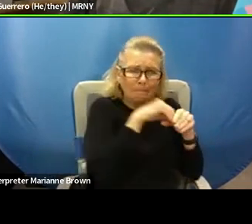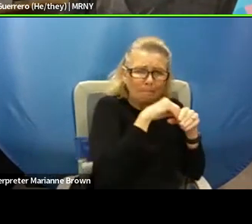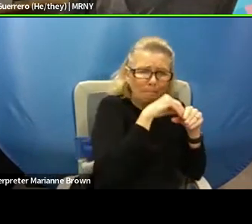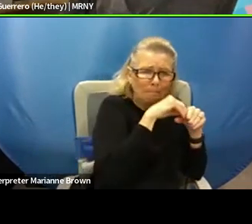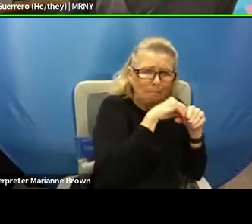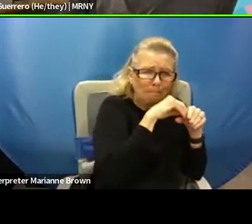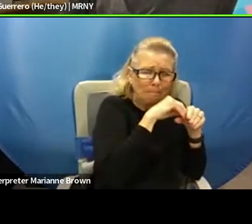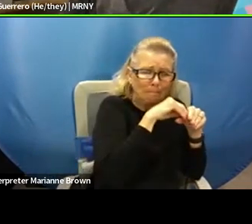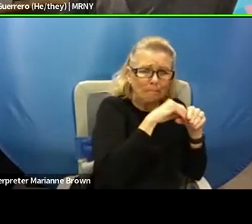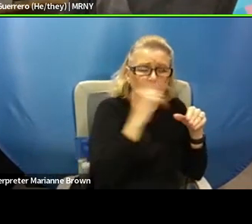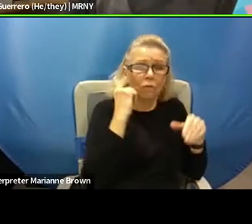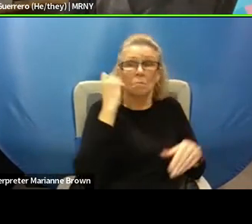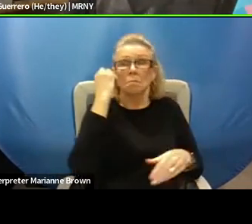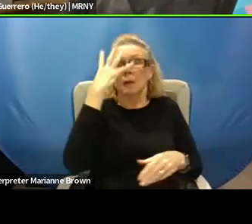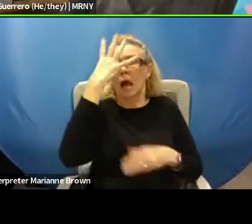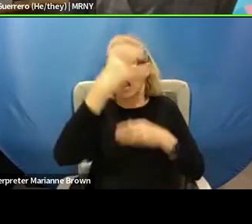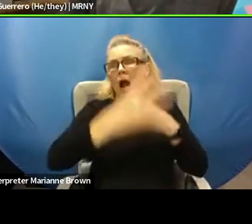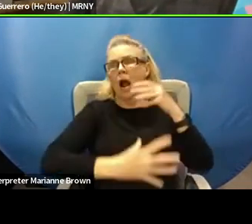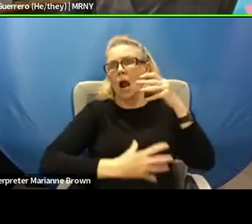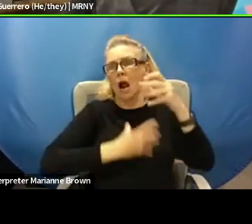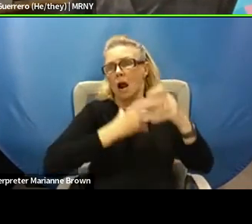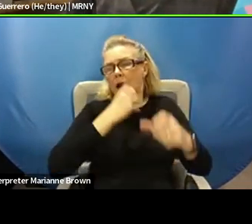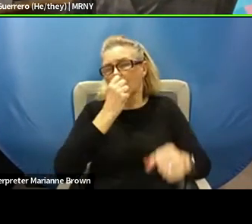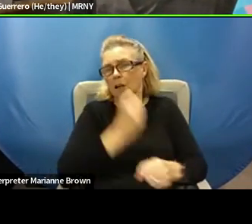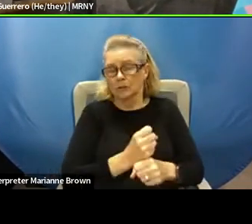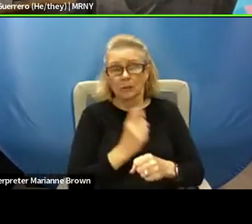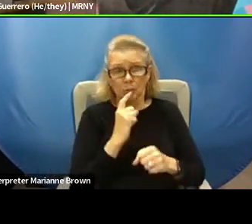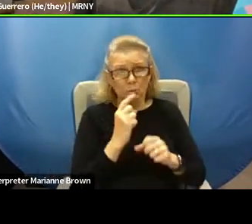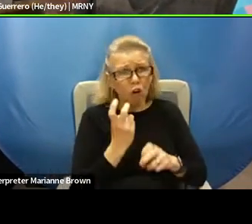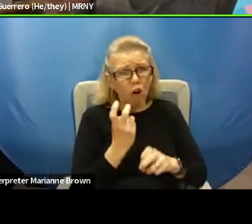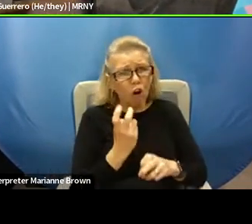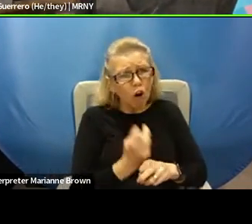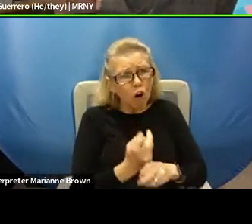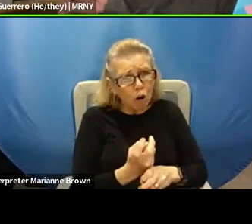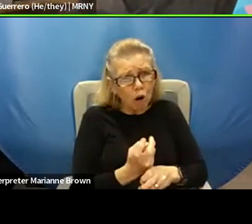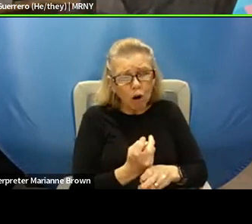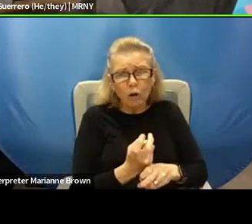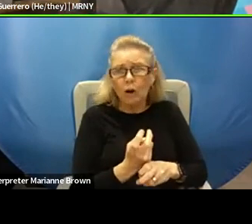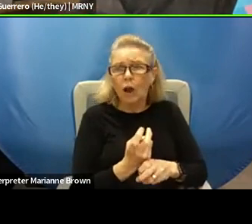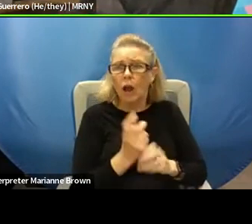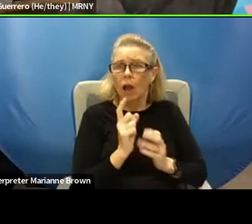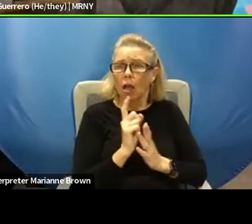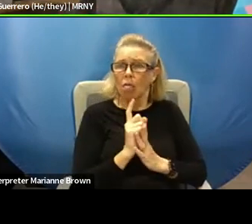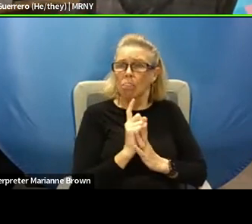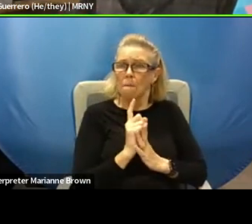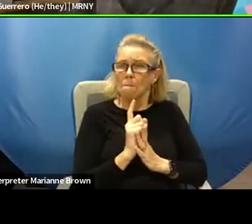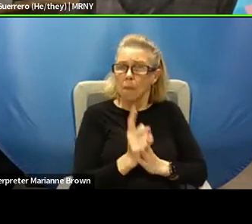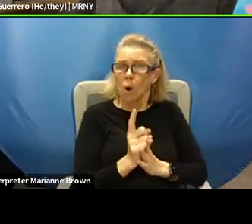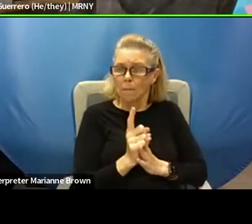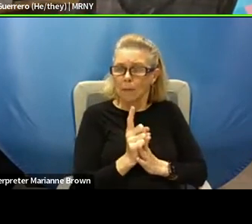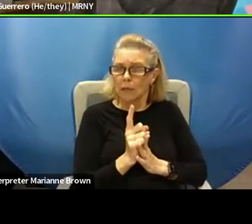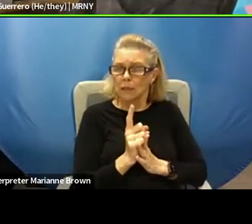years. And it was hard because to me in that moment, I was like,